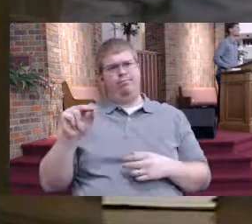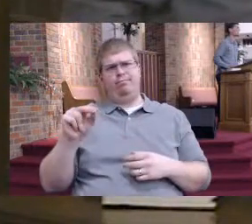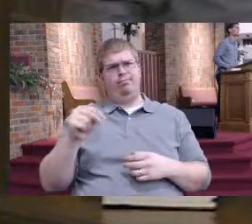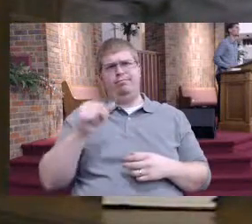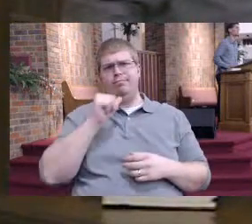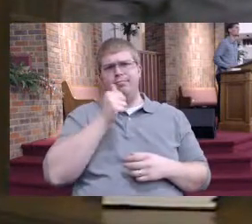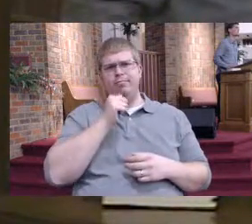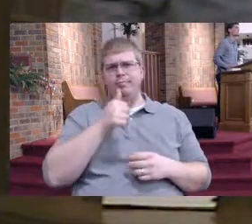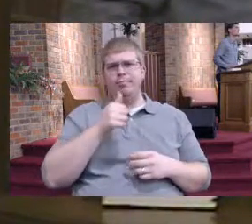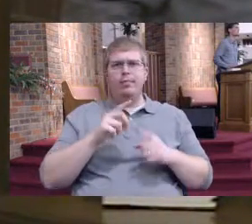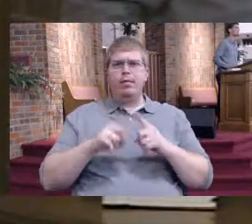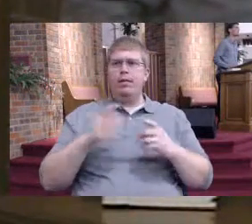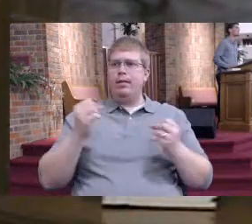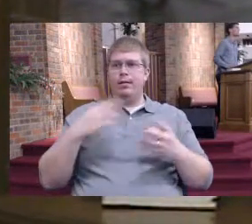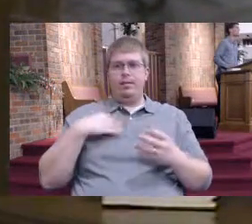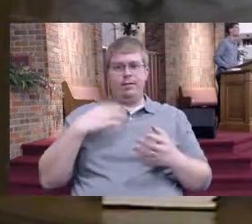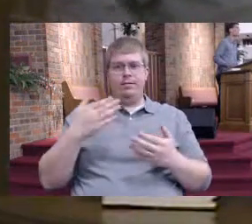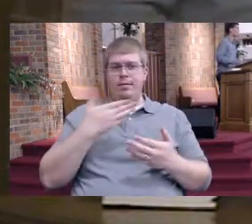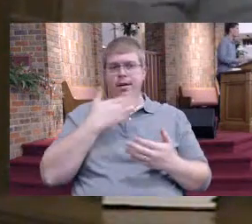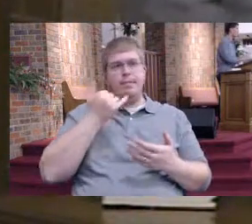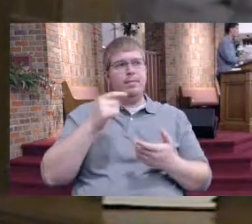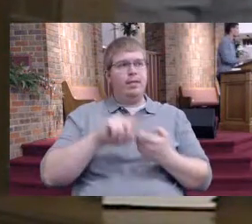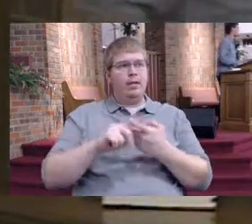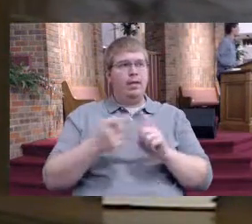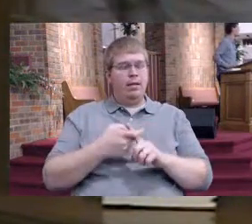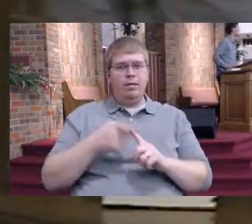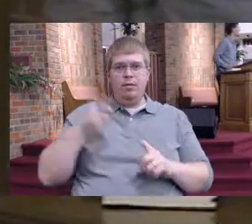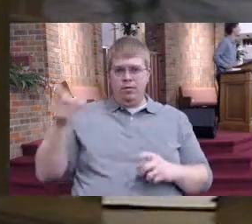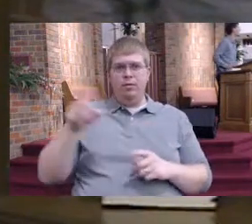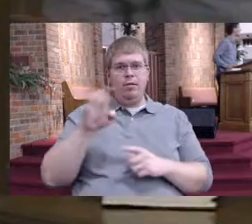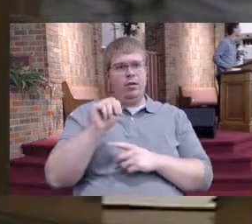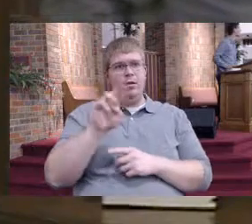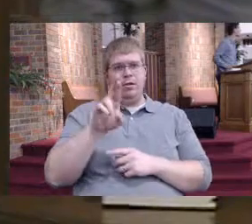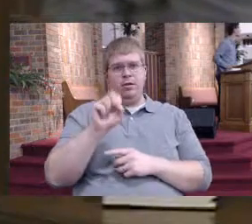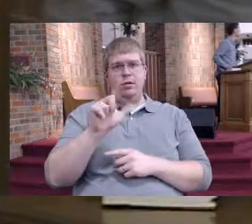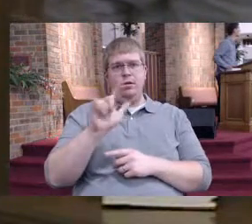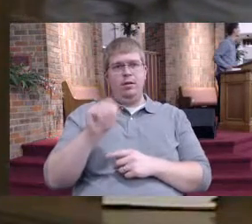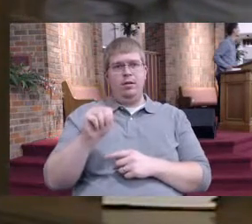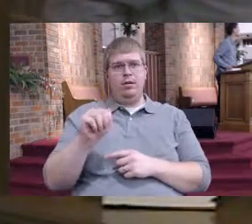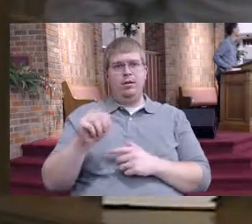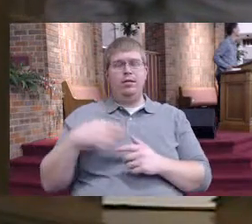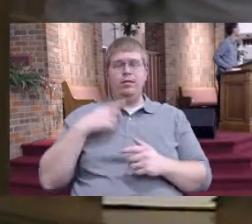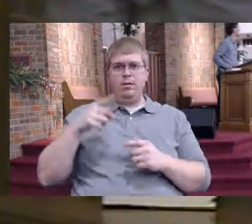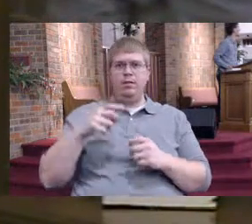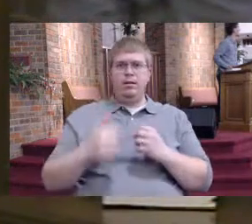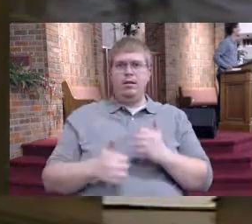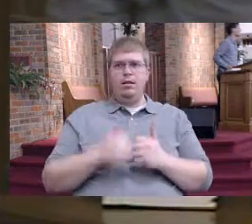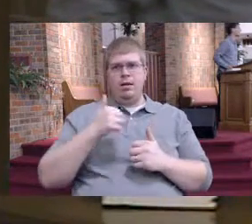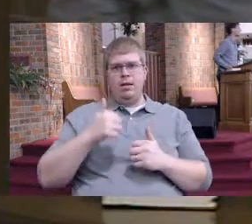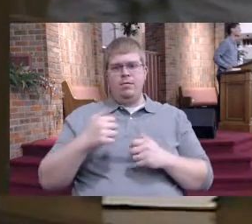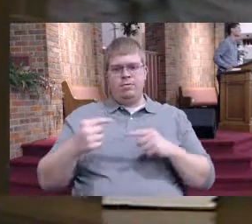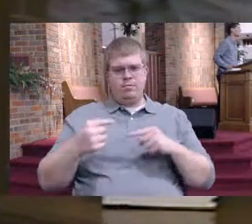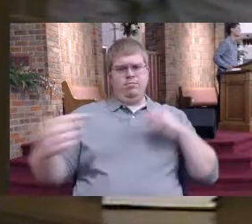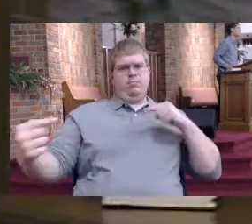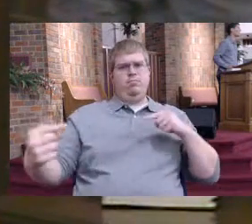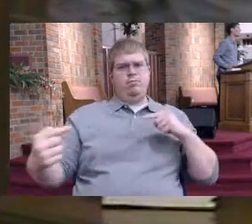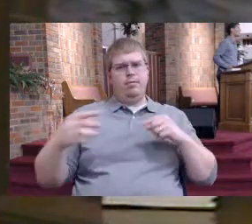are Muslims in the villages, but the place where we've gotten the most pushback has been from other